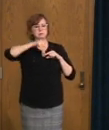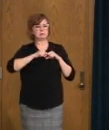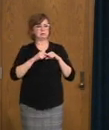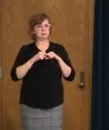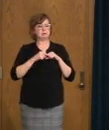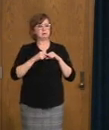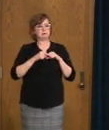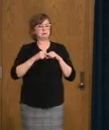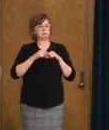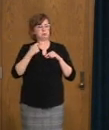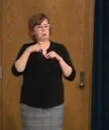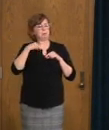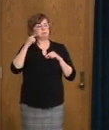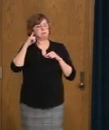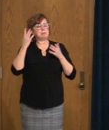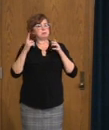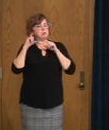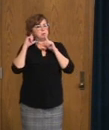the facilities?